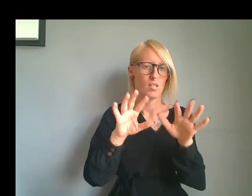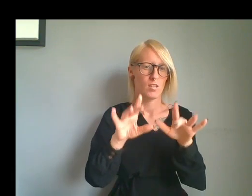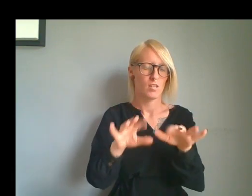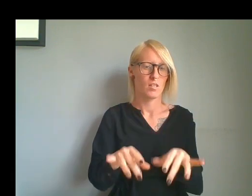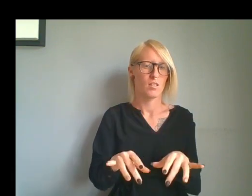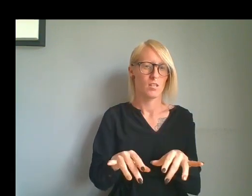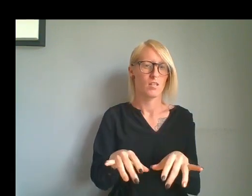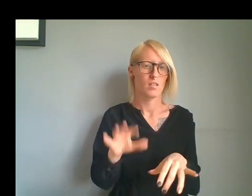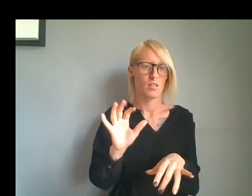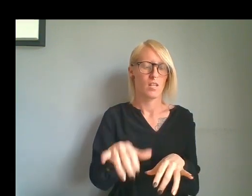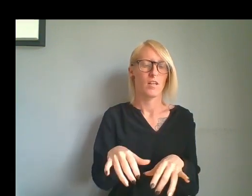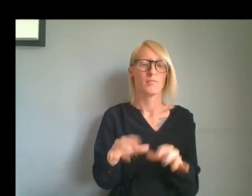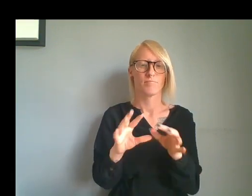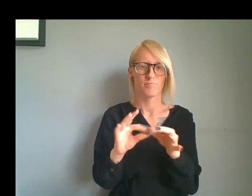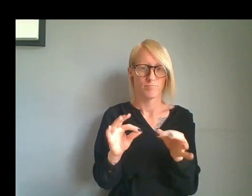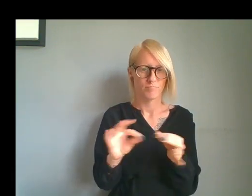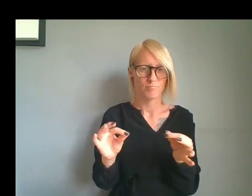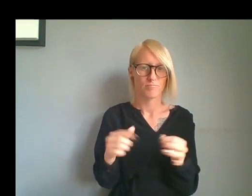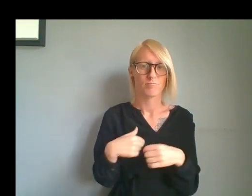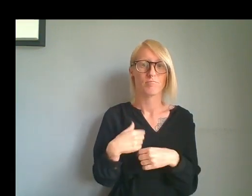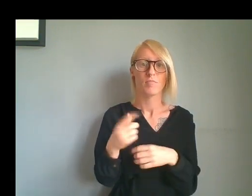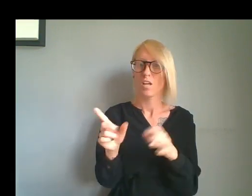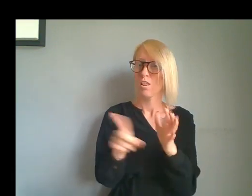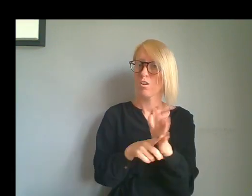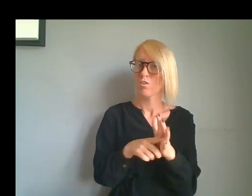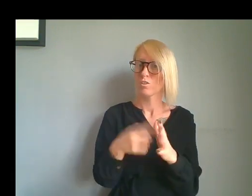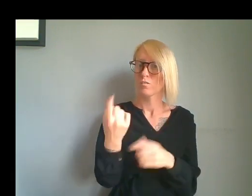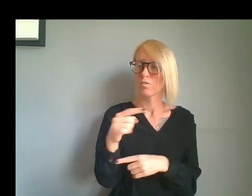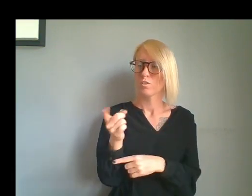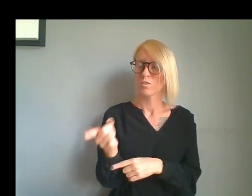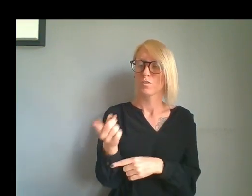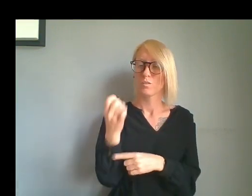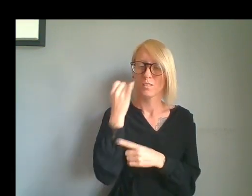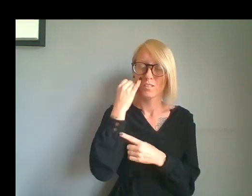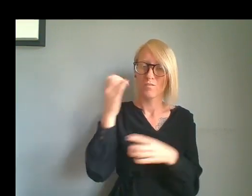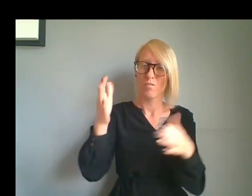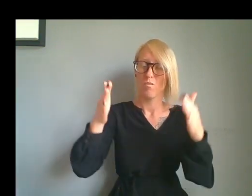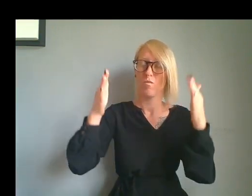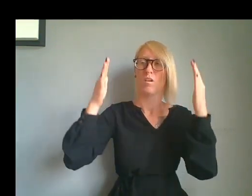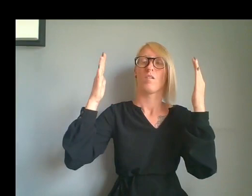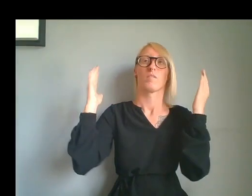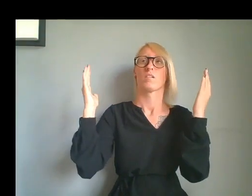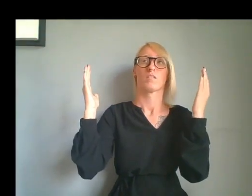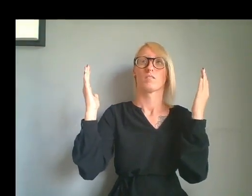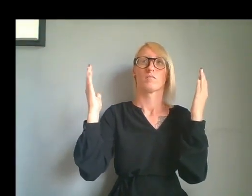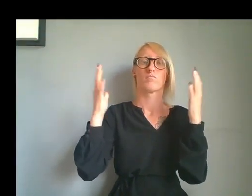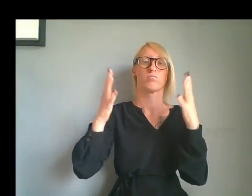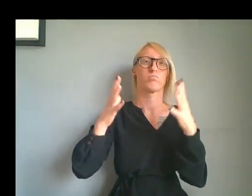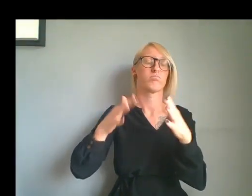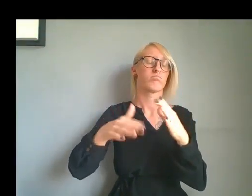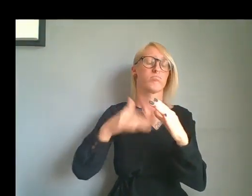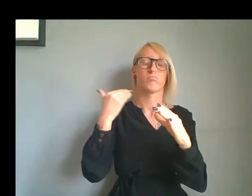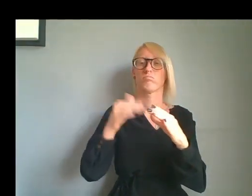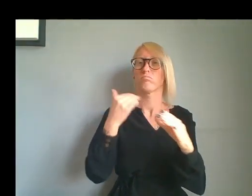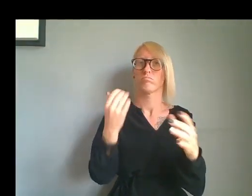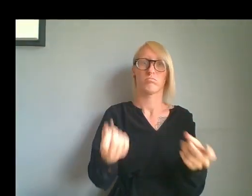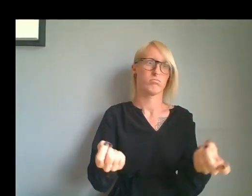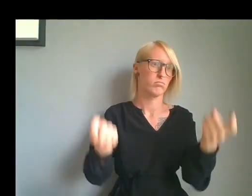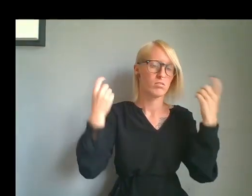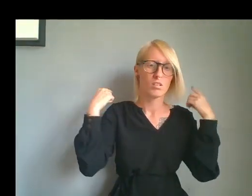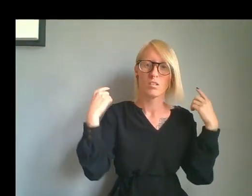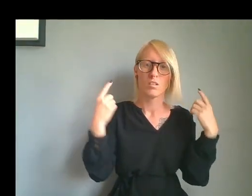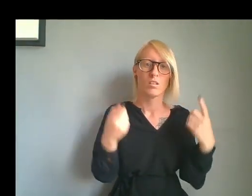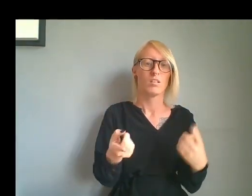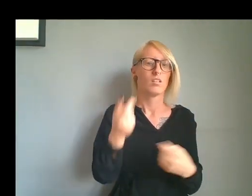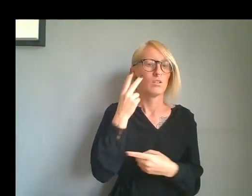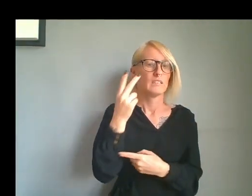of interest to you. Put a couple of alerts on. And if it gets to be overwhelming, you're just getting bombarded with emails, you'll see these